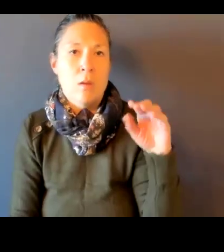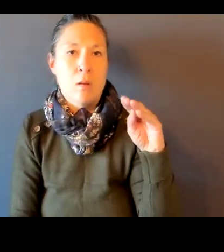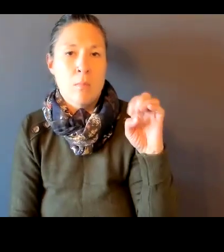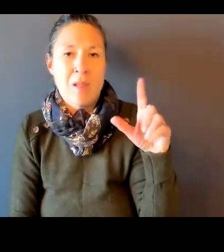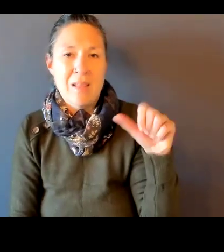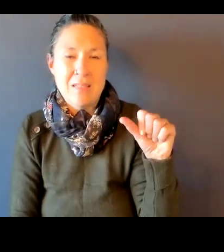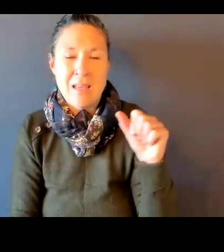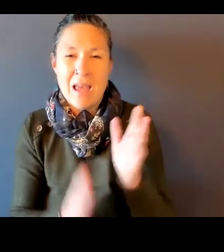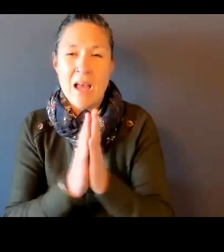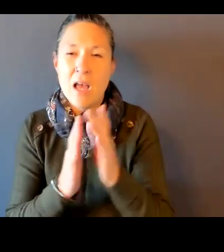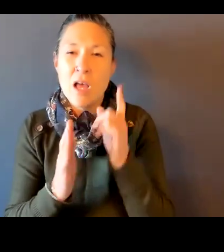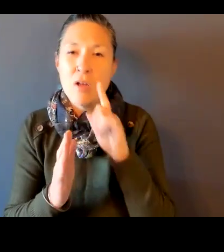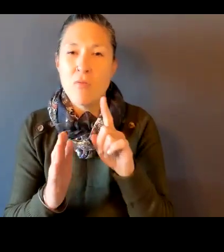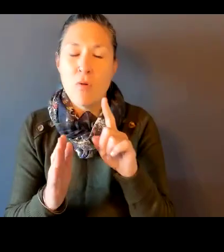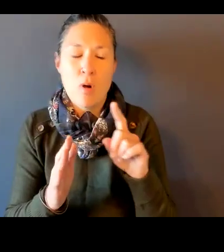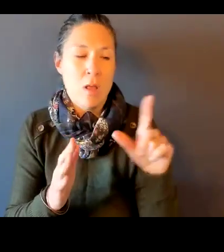please?